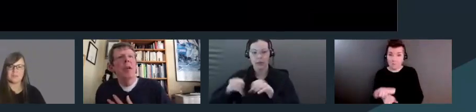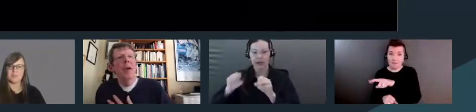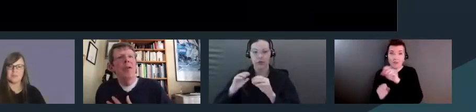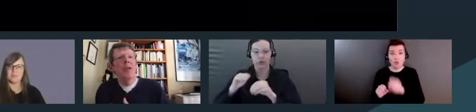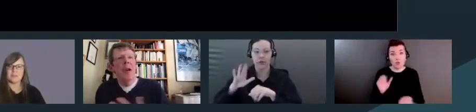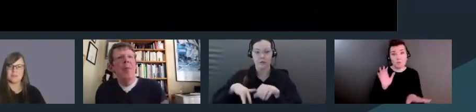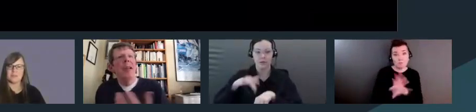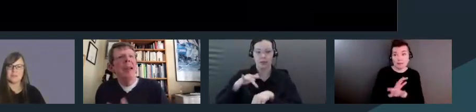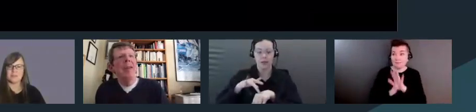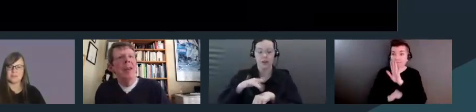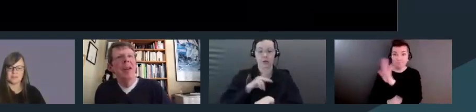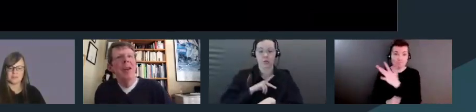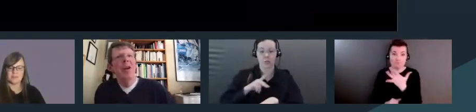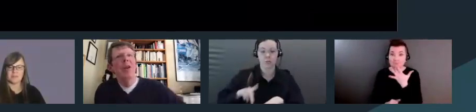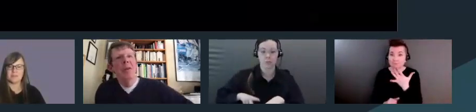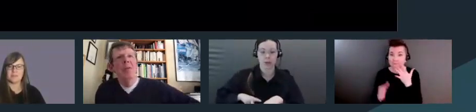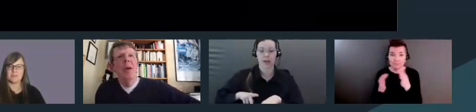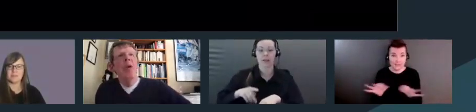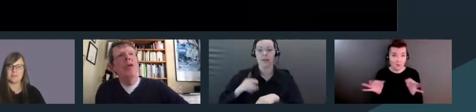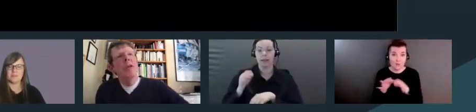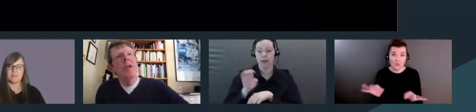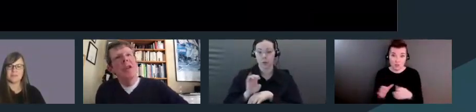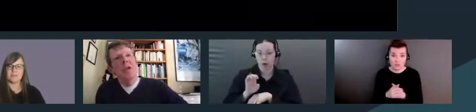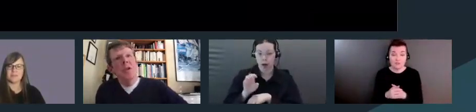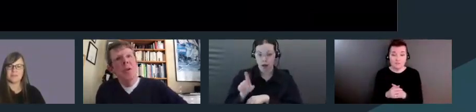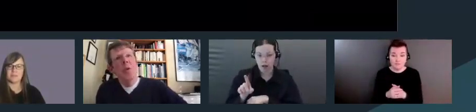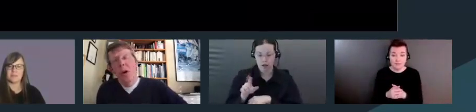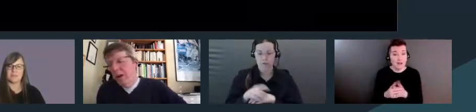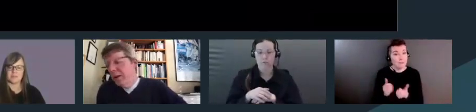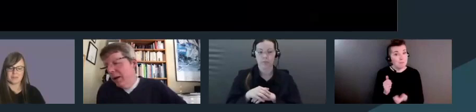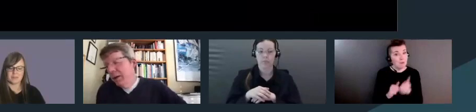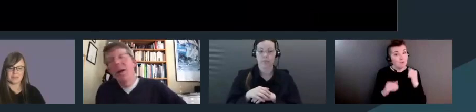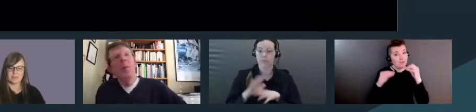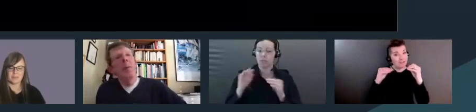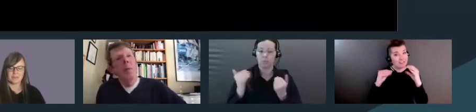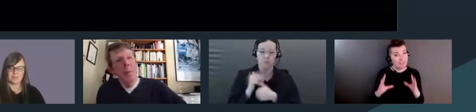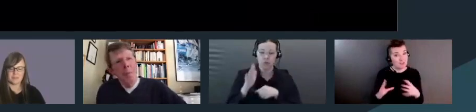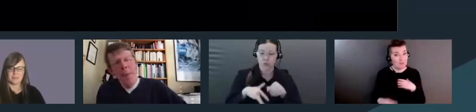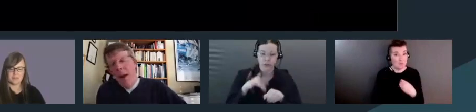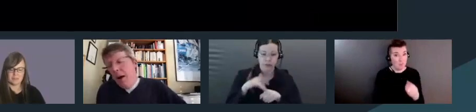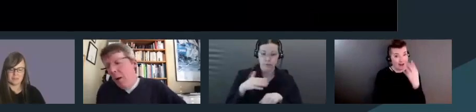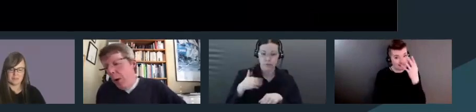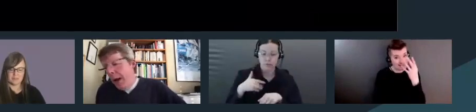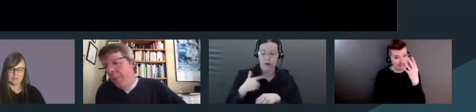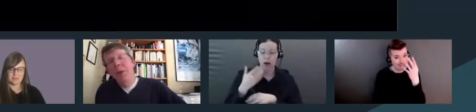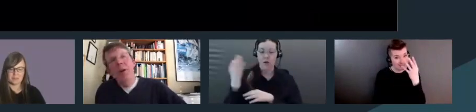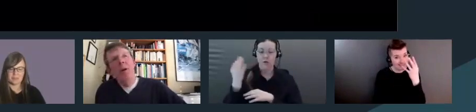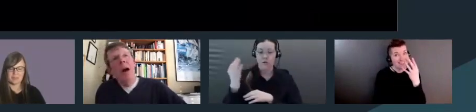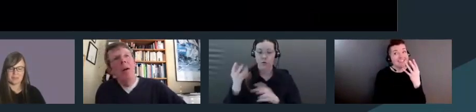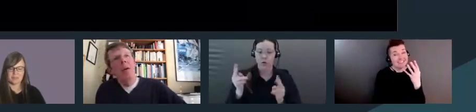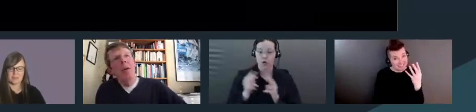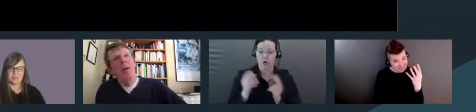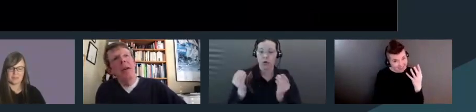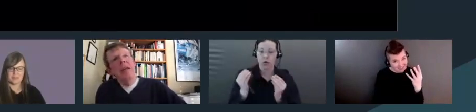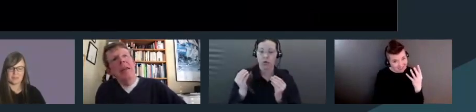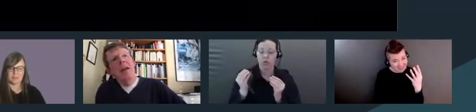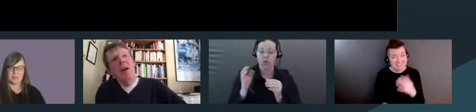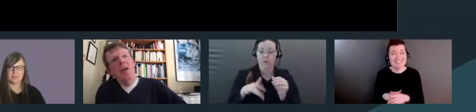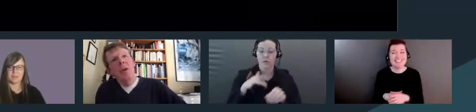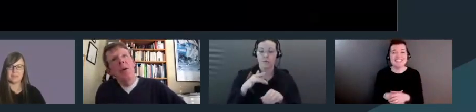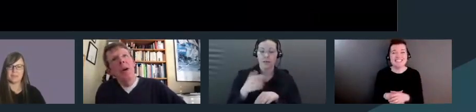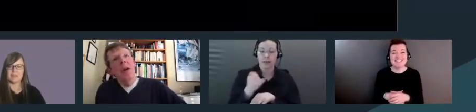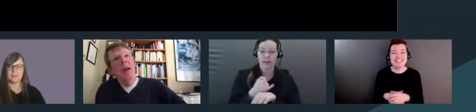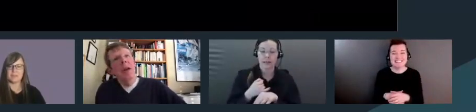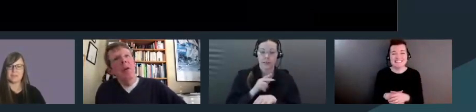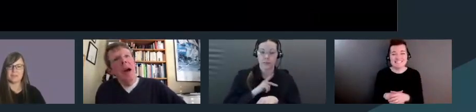meant a certain amount of scrambling, given that most of the teachers were Khadanag. What happened, though, is